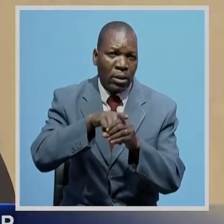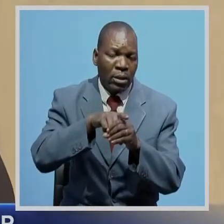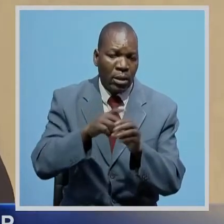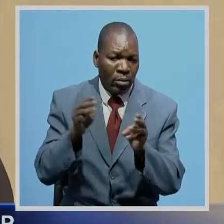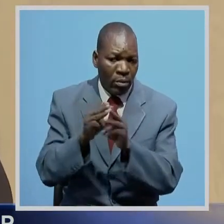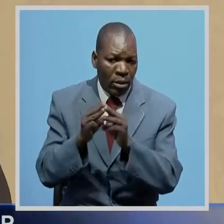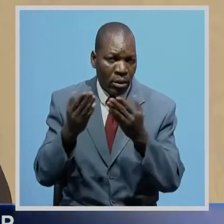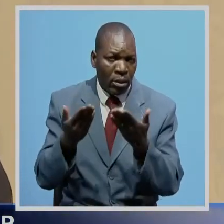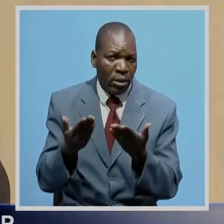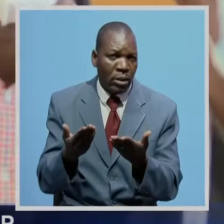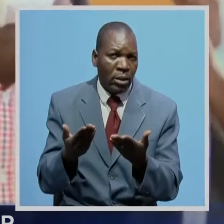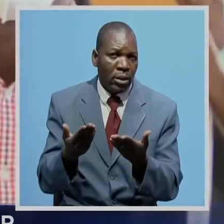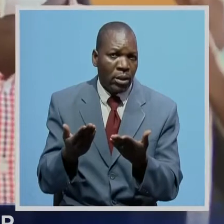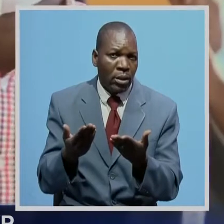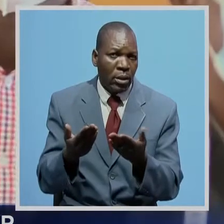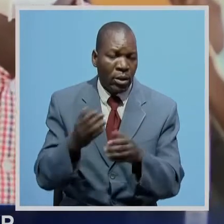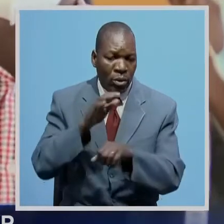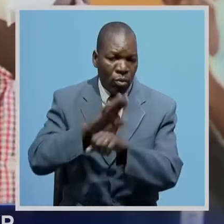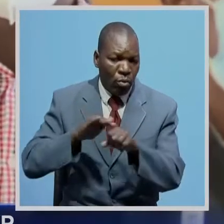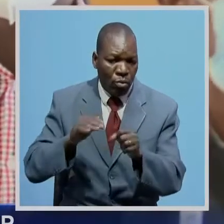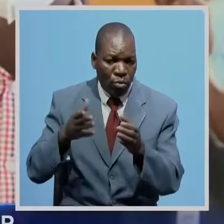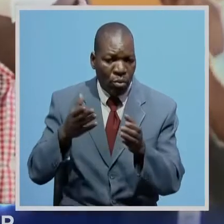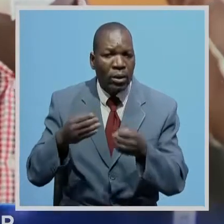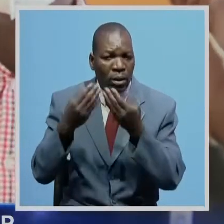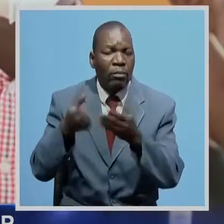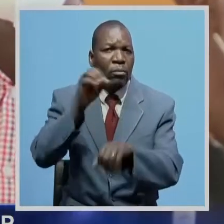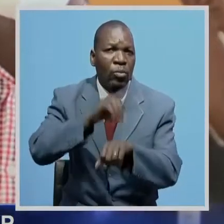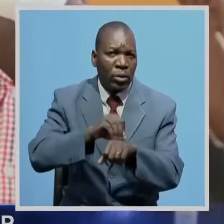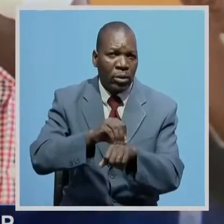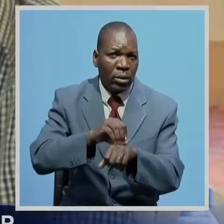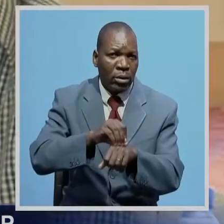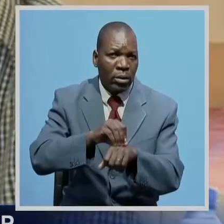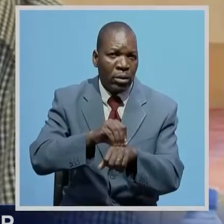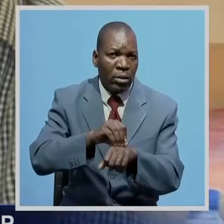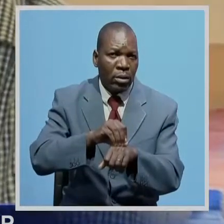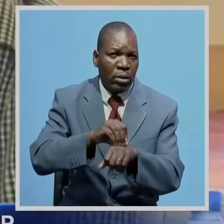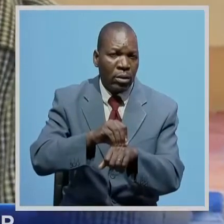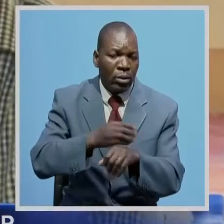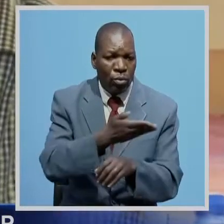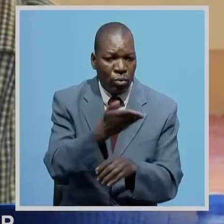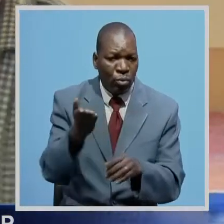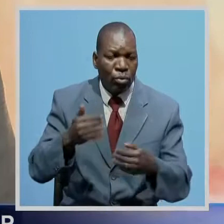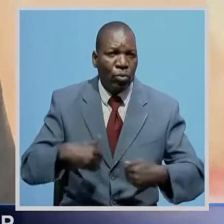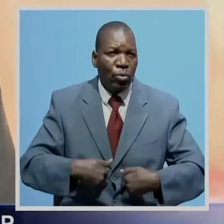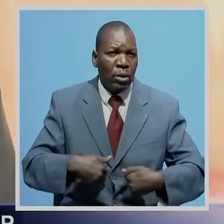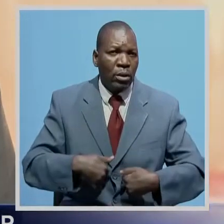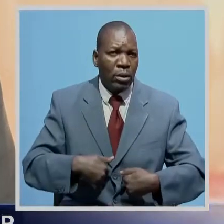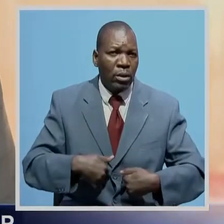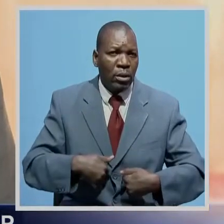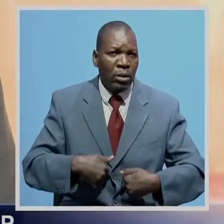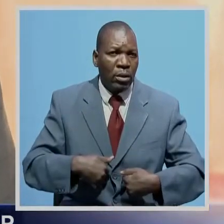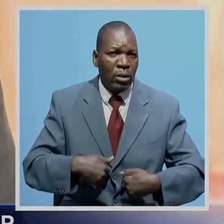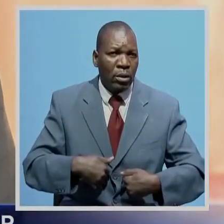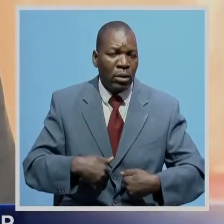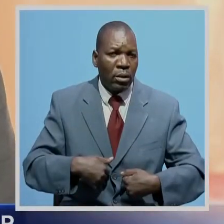meeting has been called to provide yet another opportunity to hear from the youth that have called on